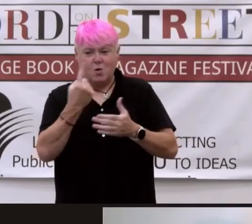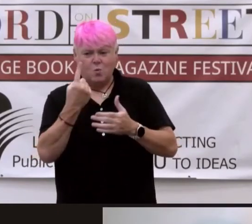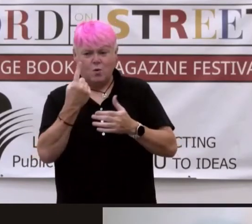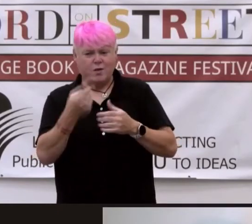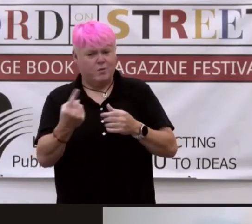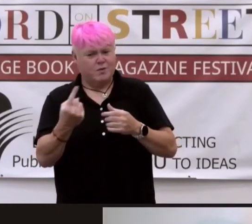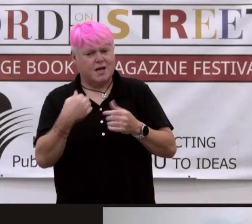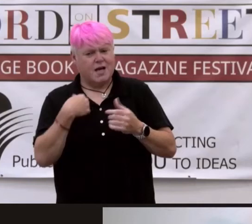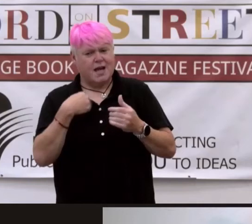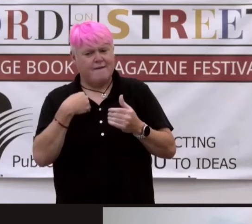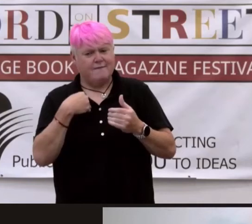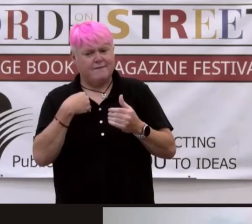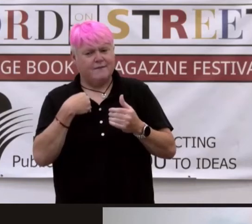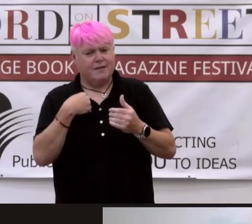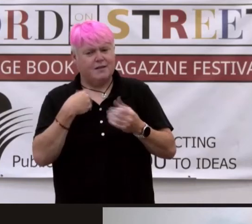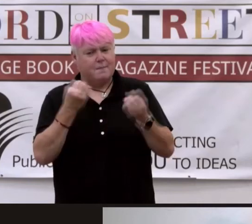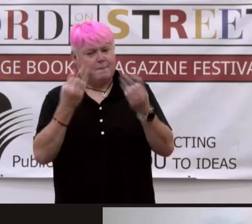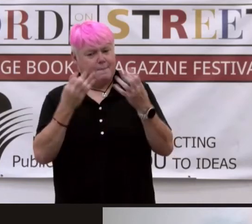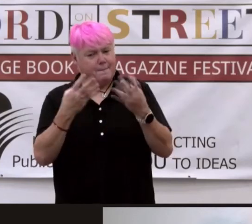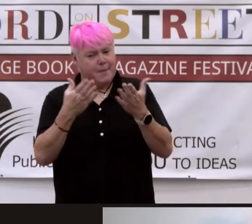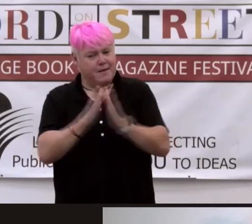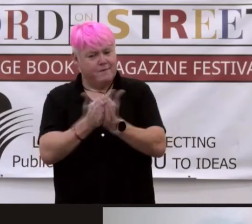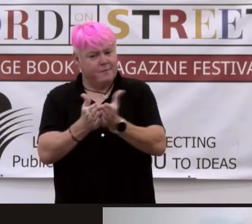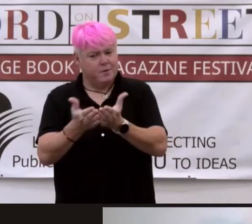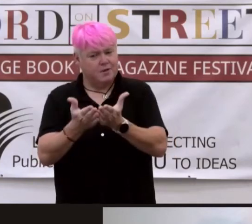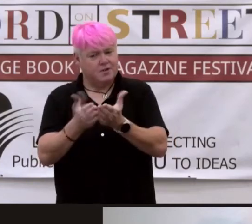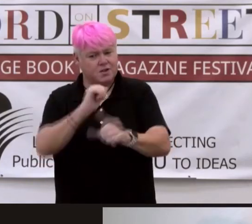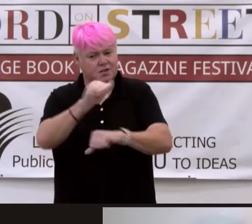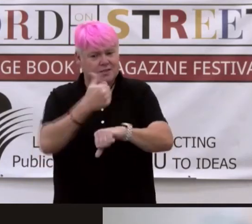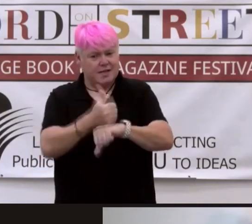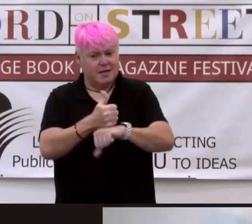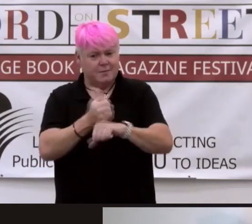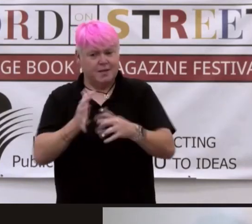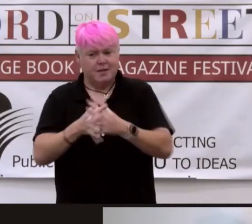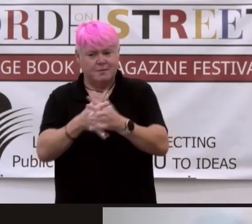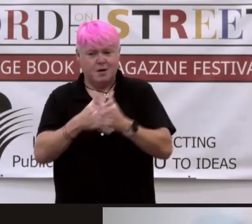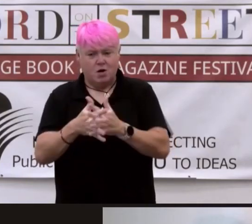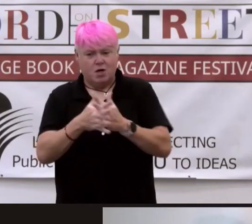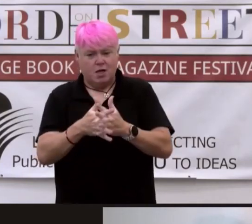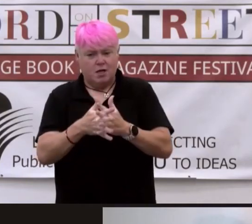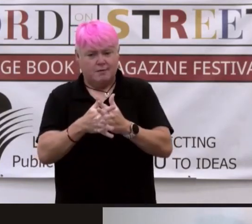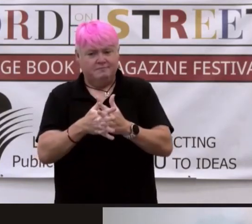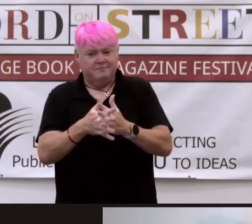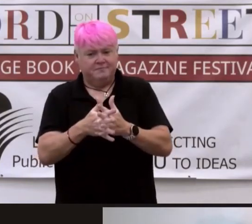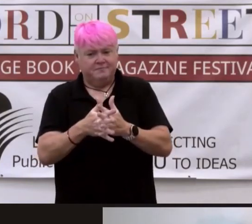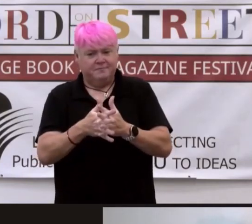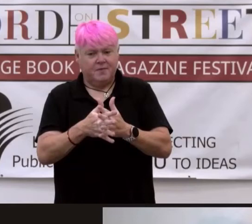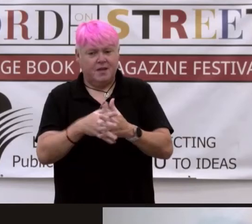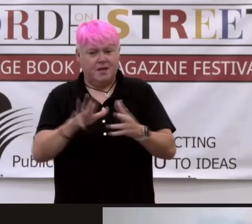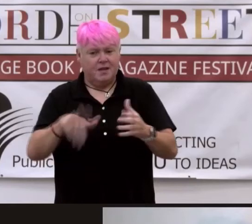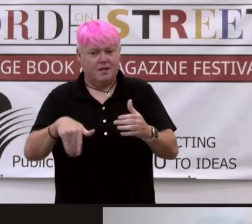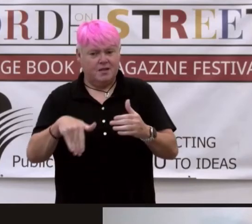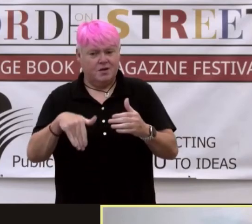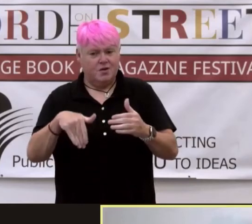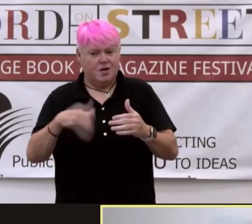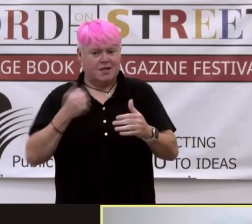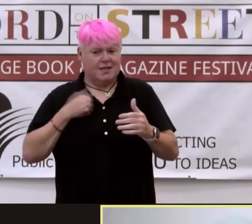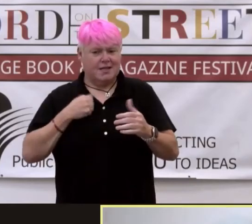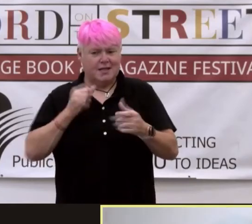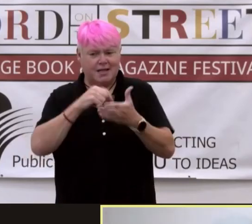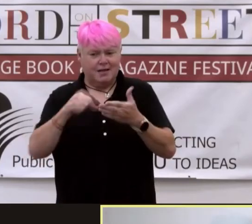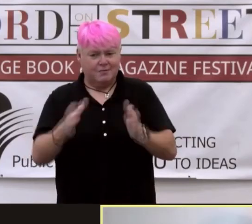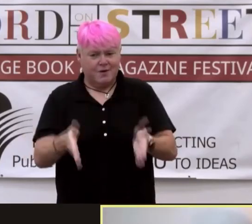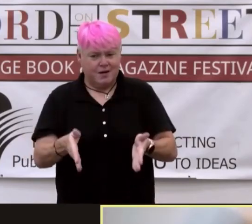down is that many of your books are set in the US. Right. Yeah, you're a Canadian writer. I am. How do you choose